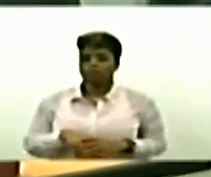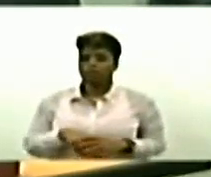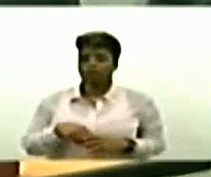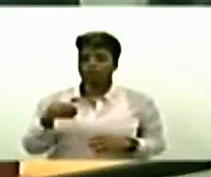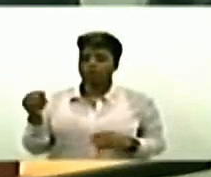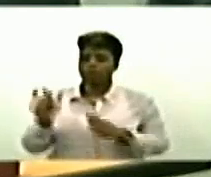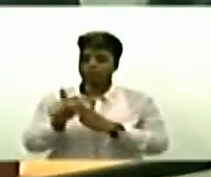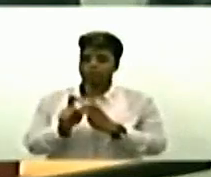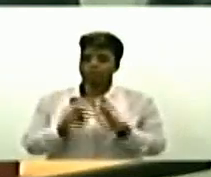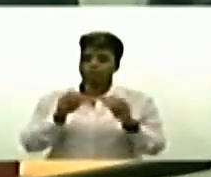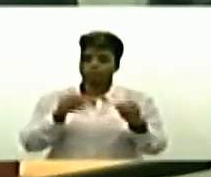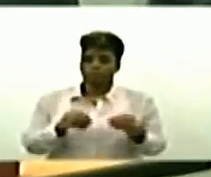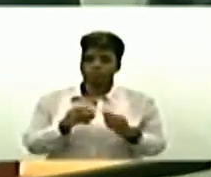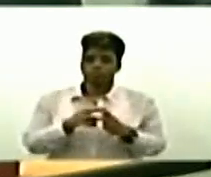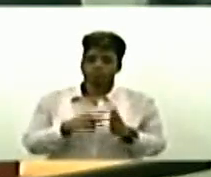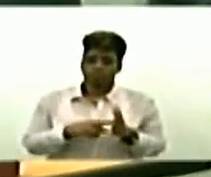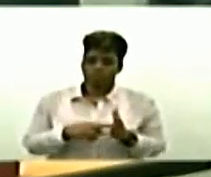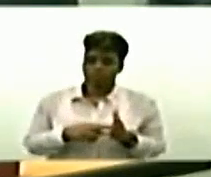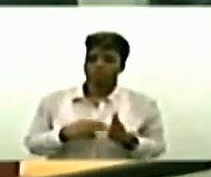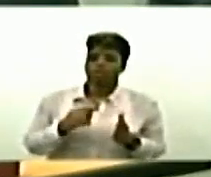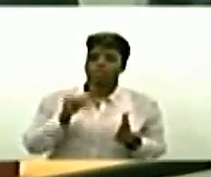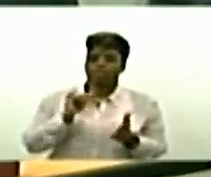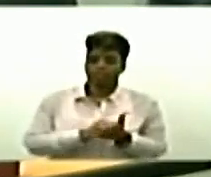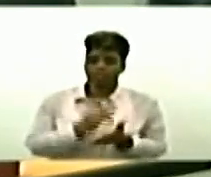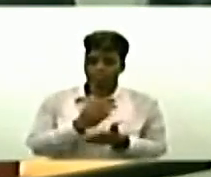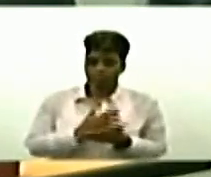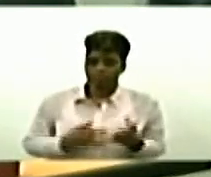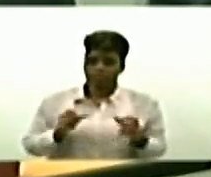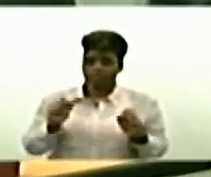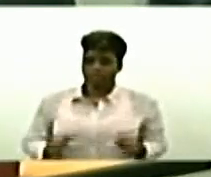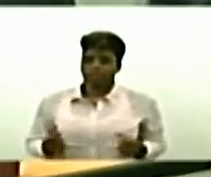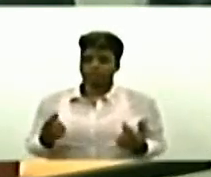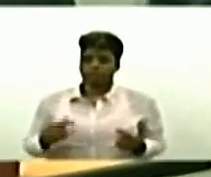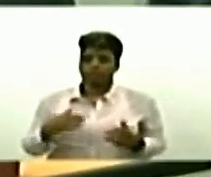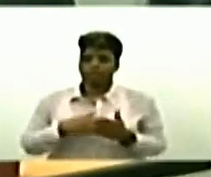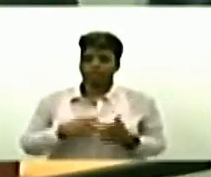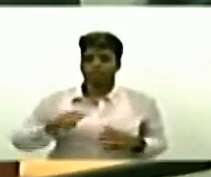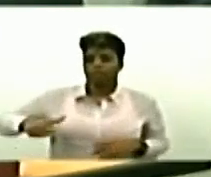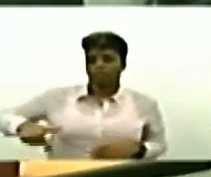into regulation, then that is something we can come back and do at a later time.